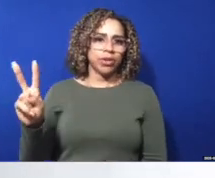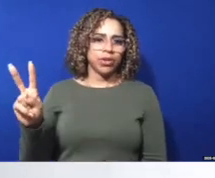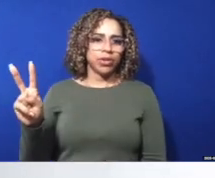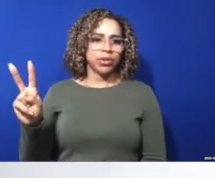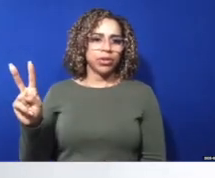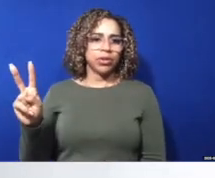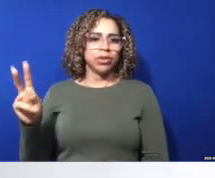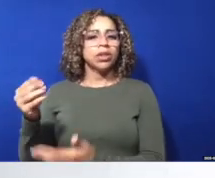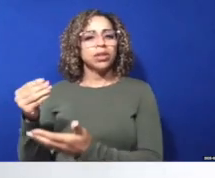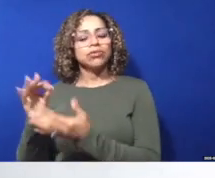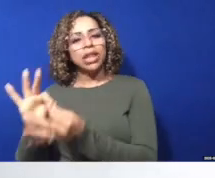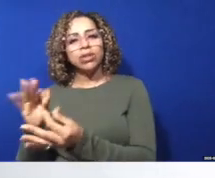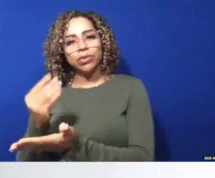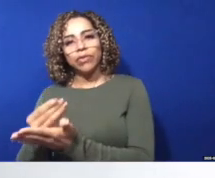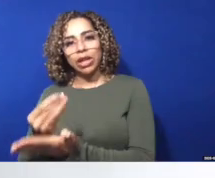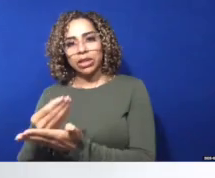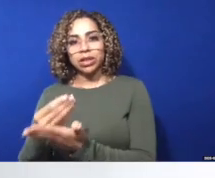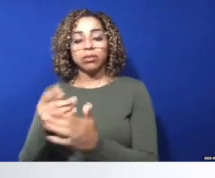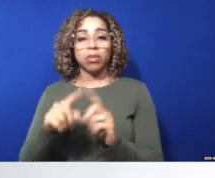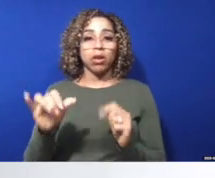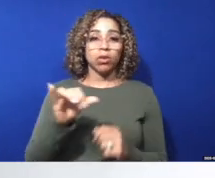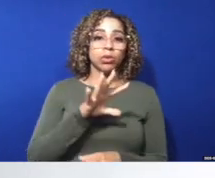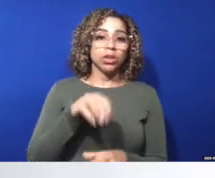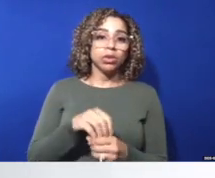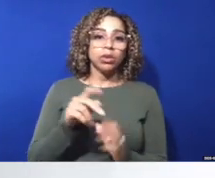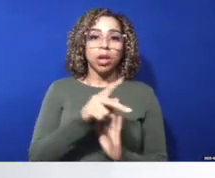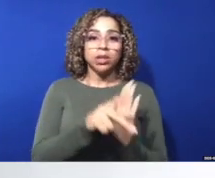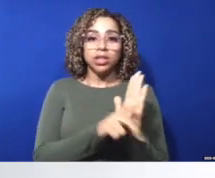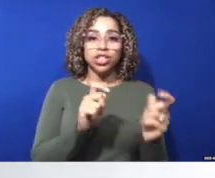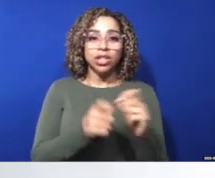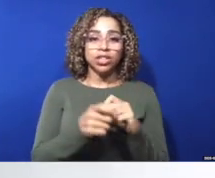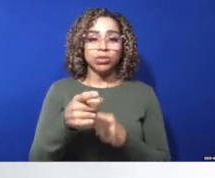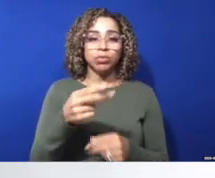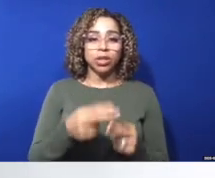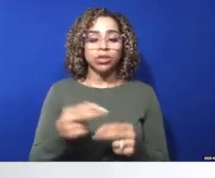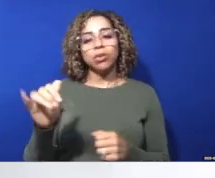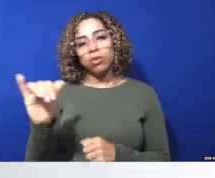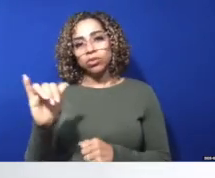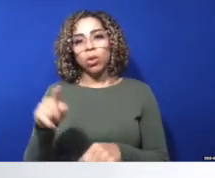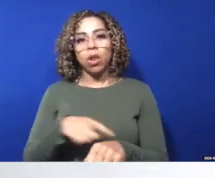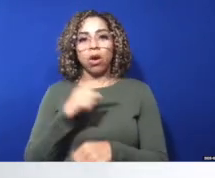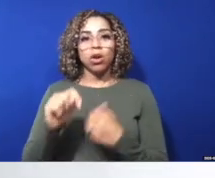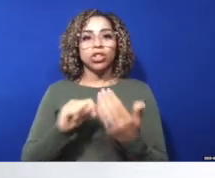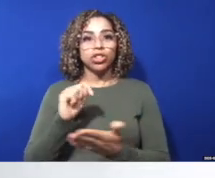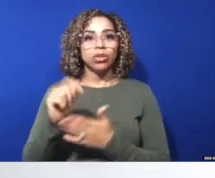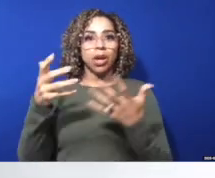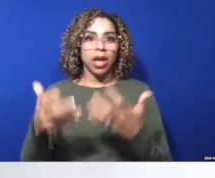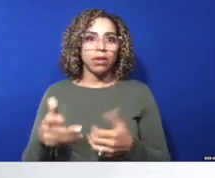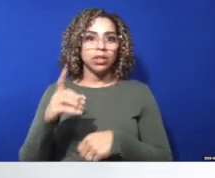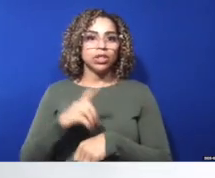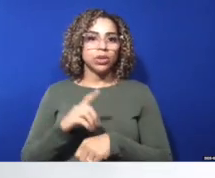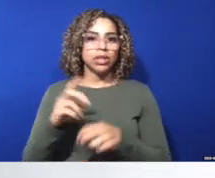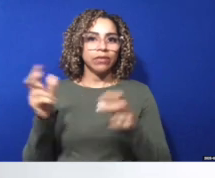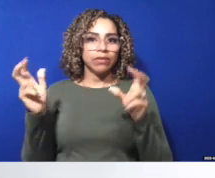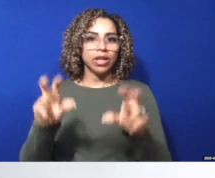also include the policy changes you've talked about, and also things like long-term heavy-duty investment